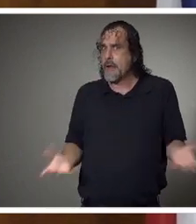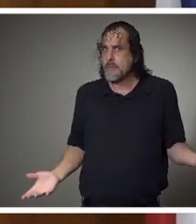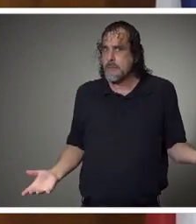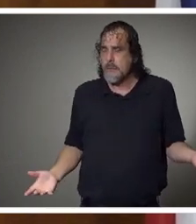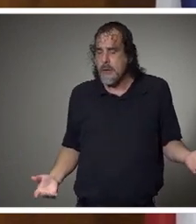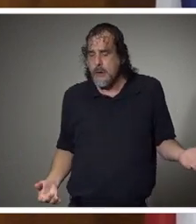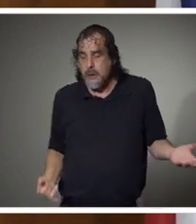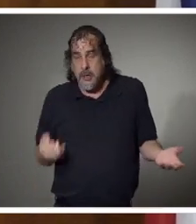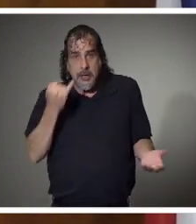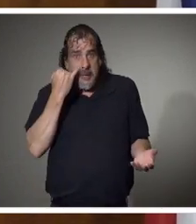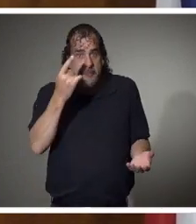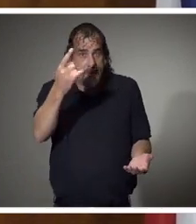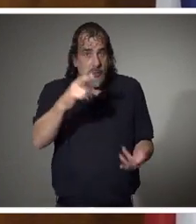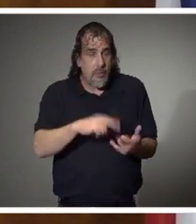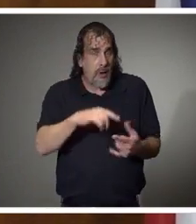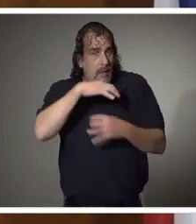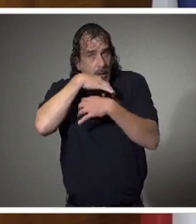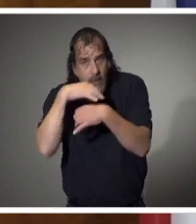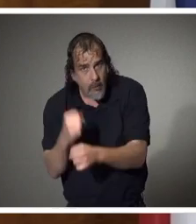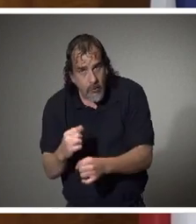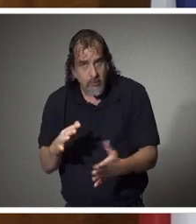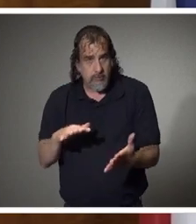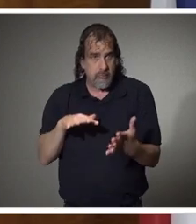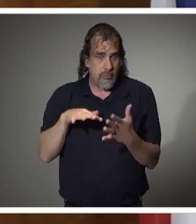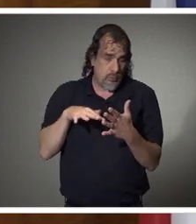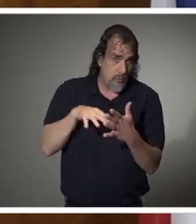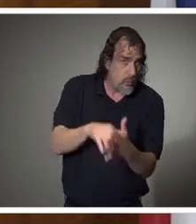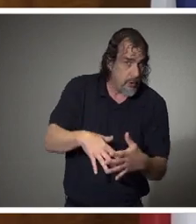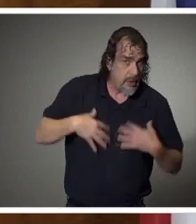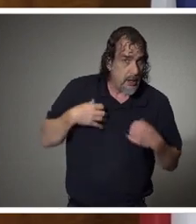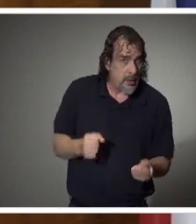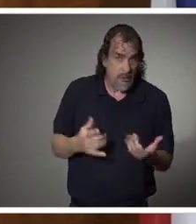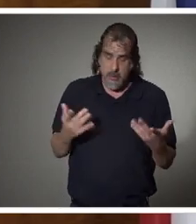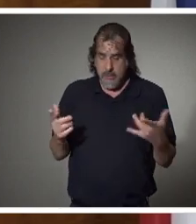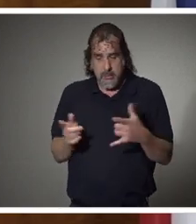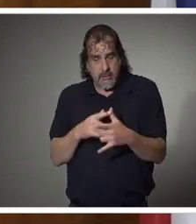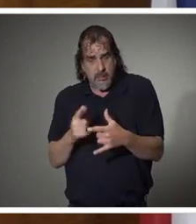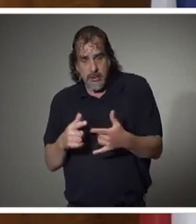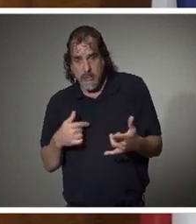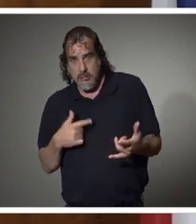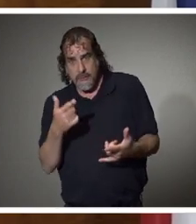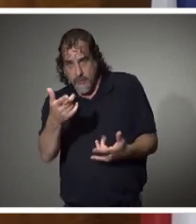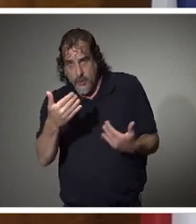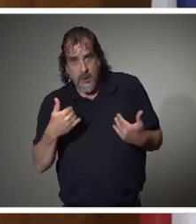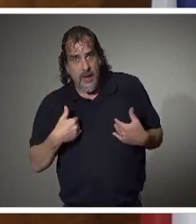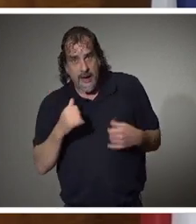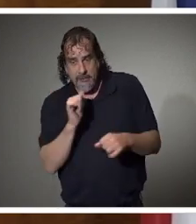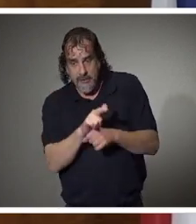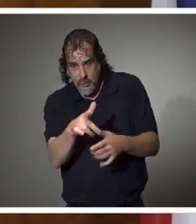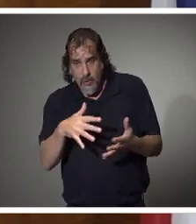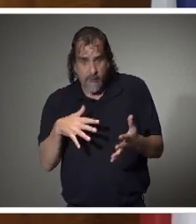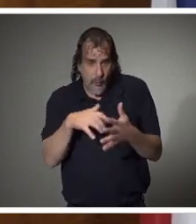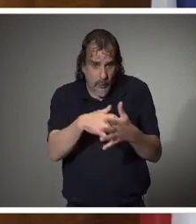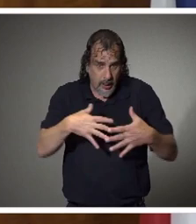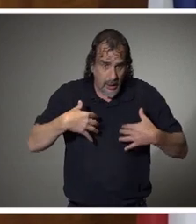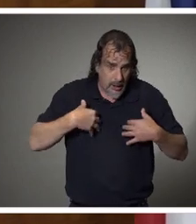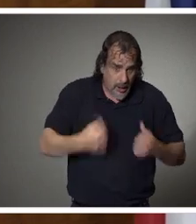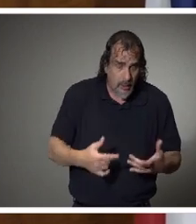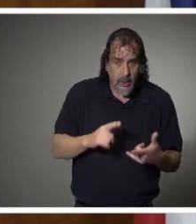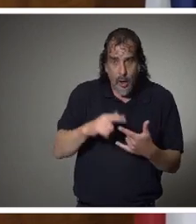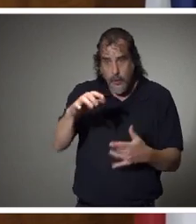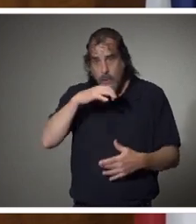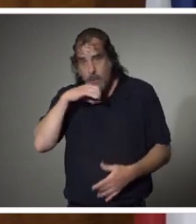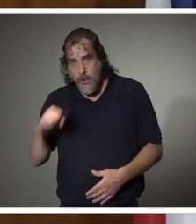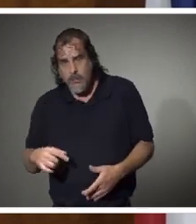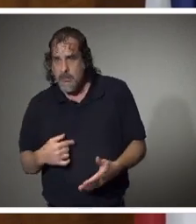in a vulnerable position, we encourage you, if you have a job and you're one of the vulnerable folks,